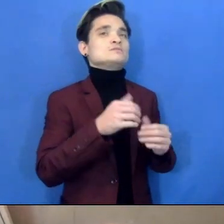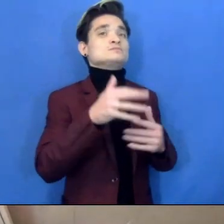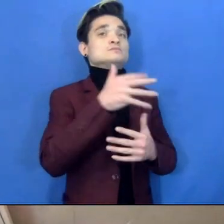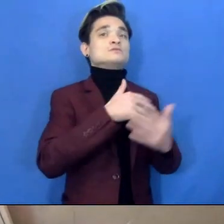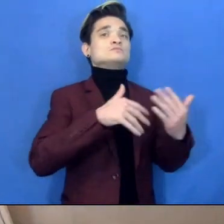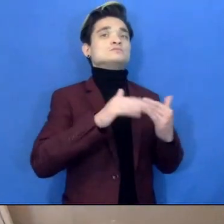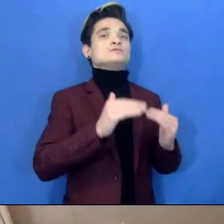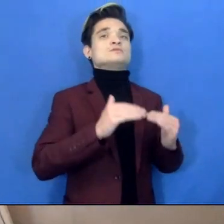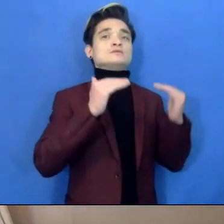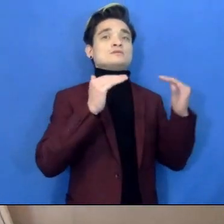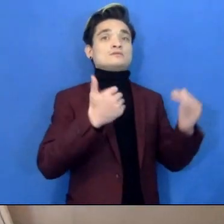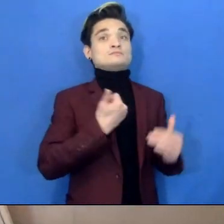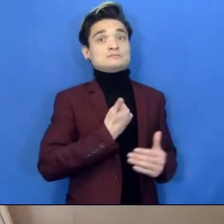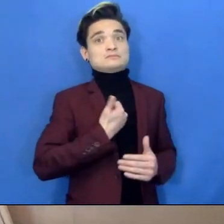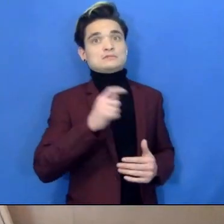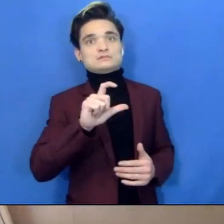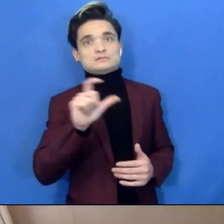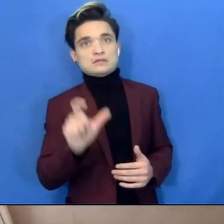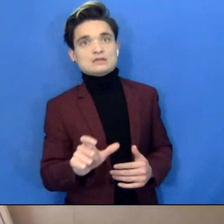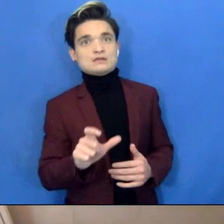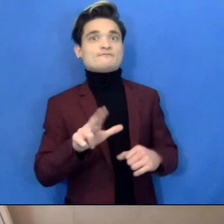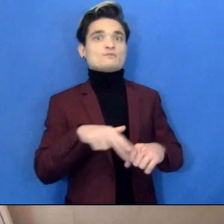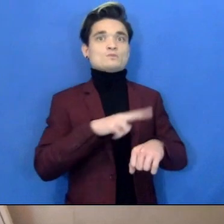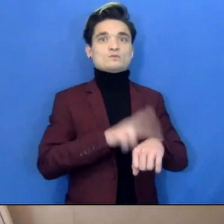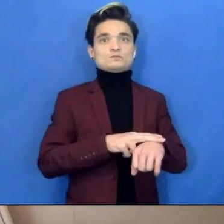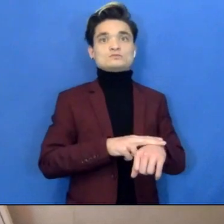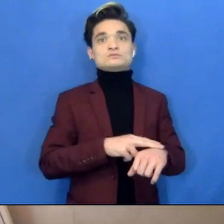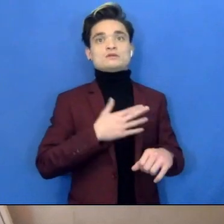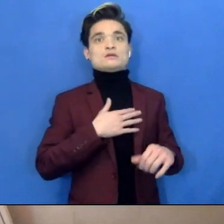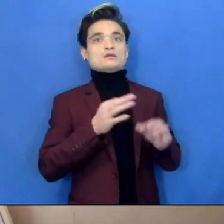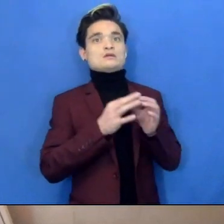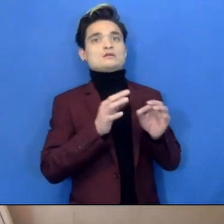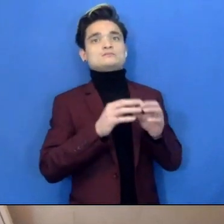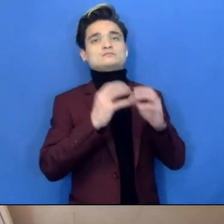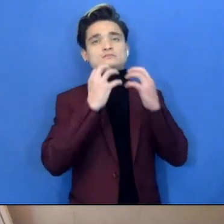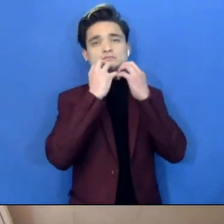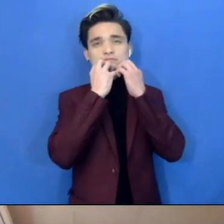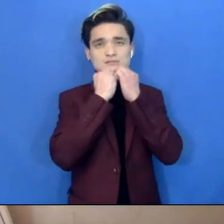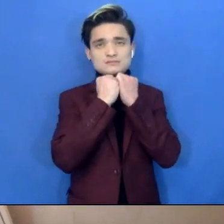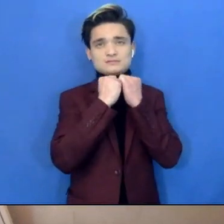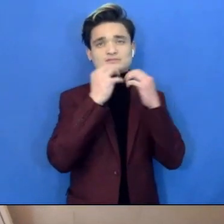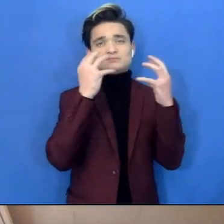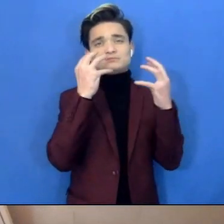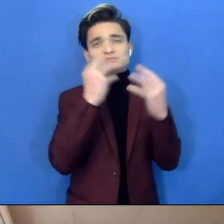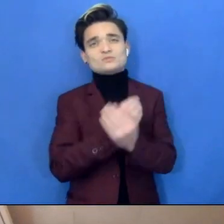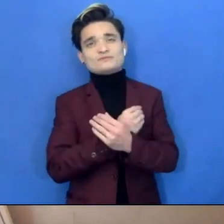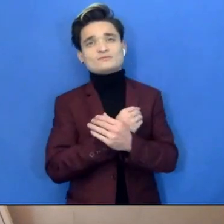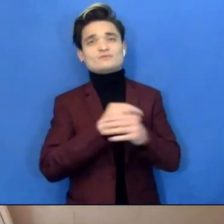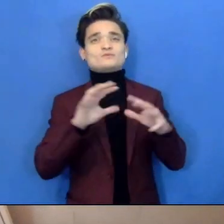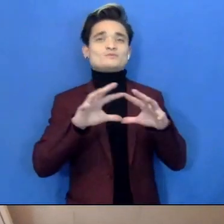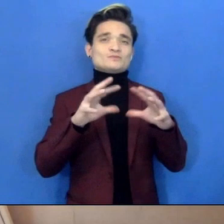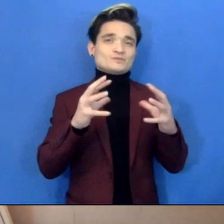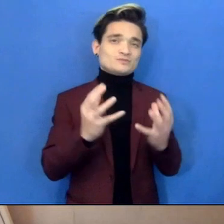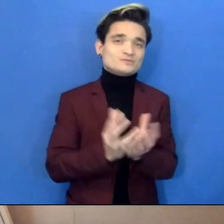is the most beautiful in the world. Of course, my question was more like, do you see a